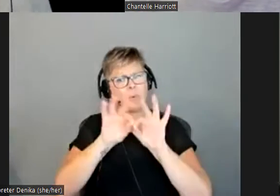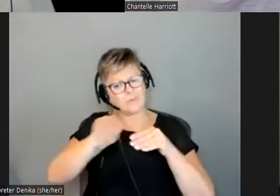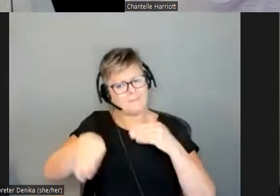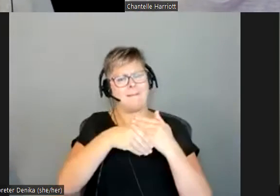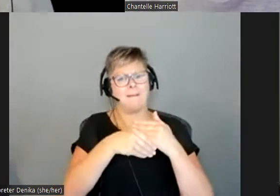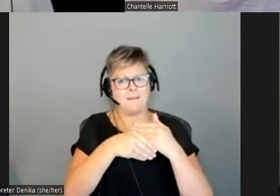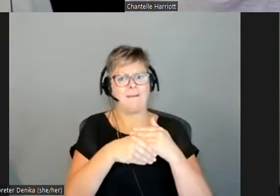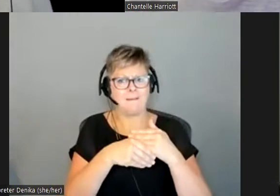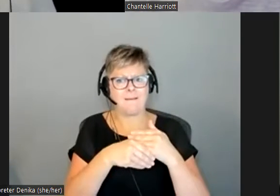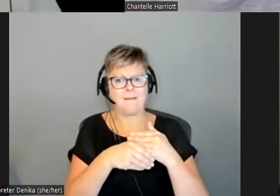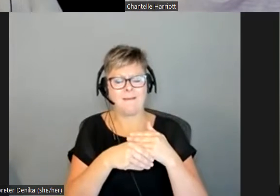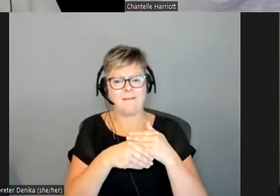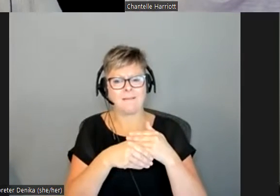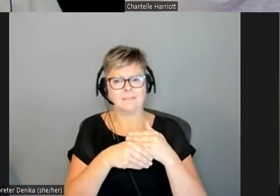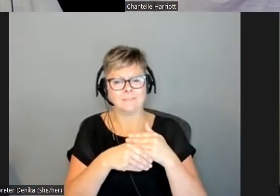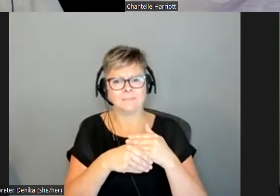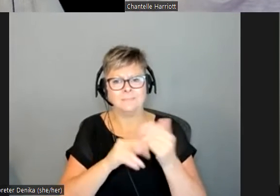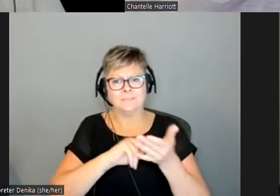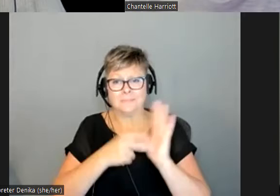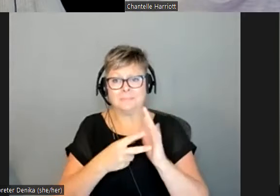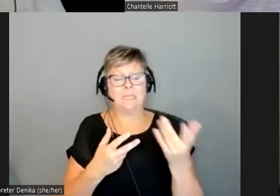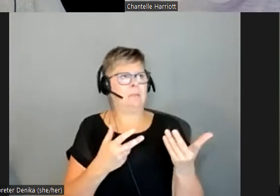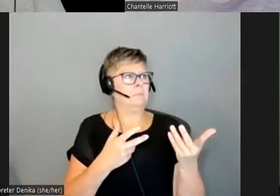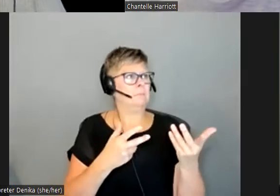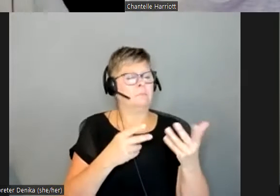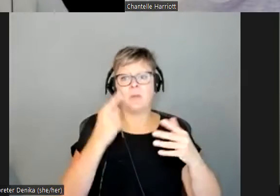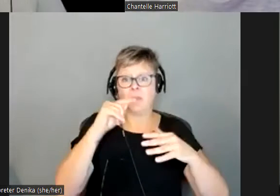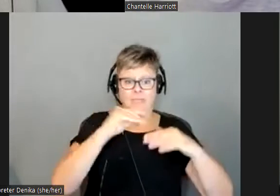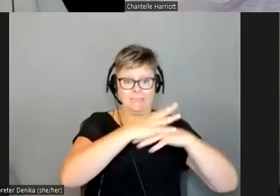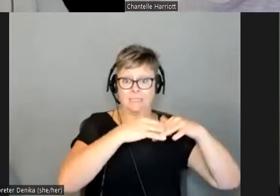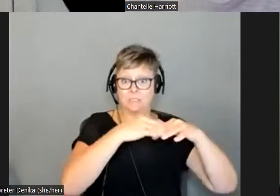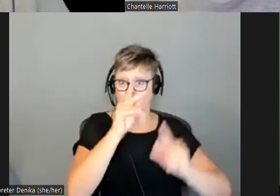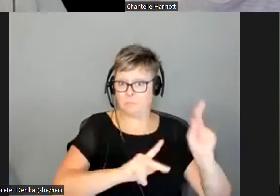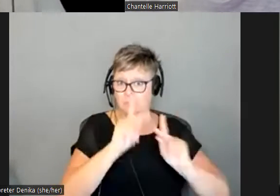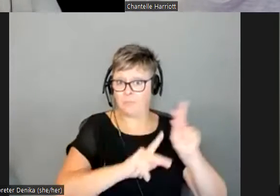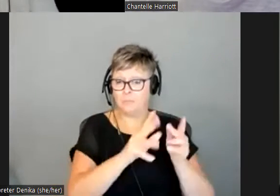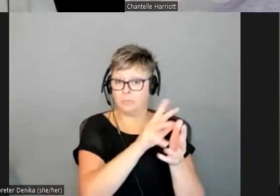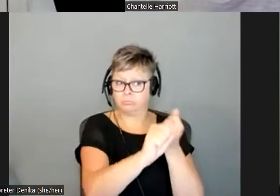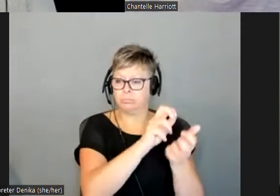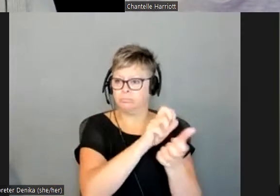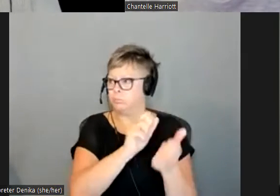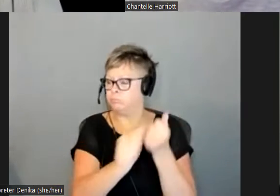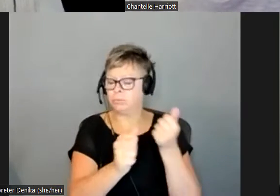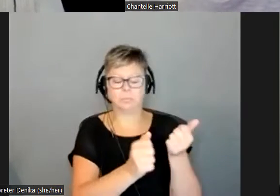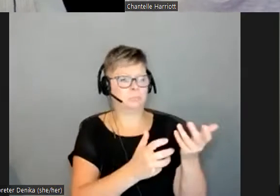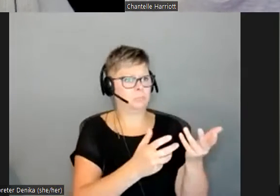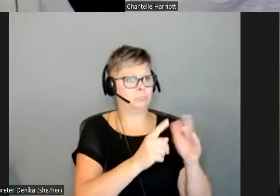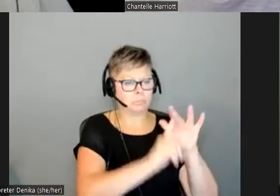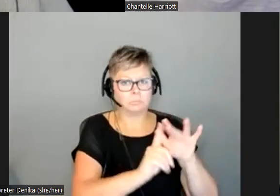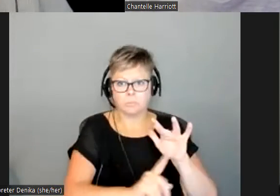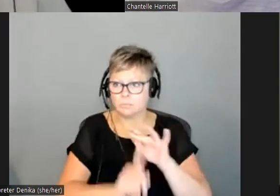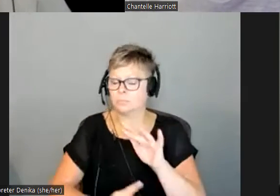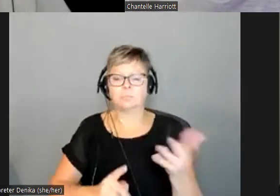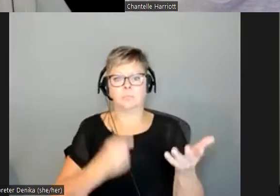under the experience of genocide for Indigenous peoples in the work that we do in developing community